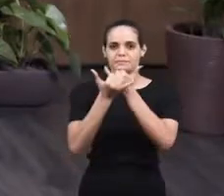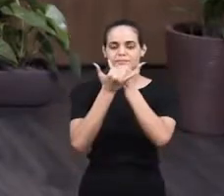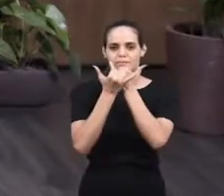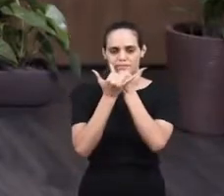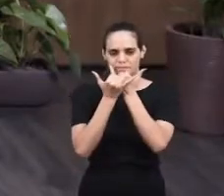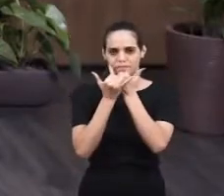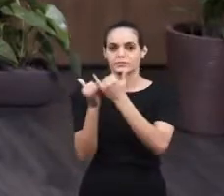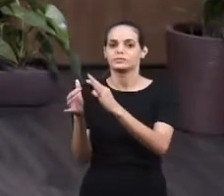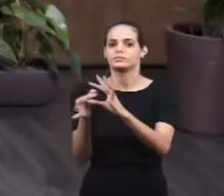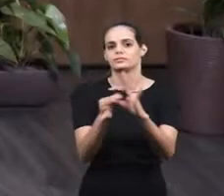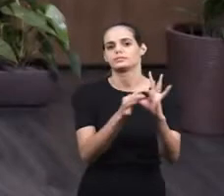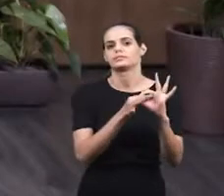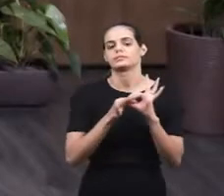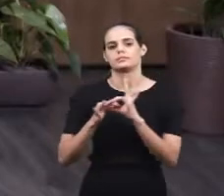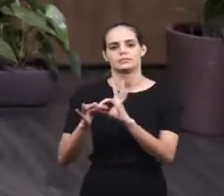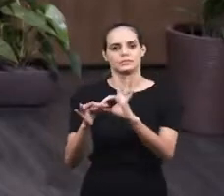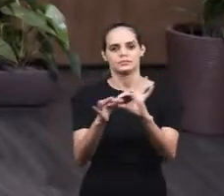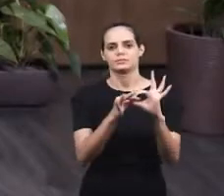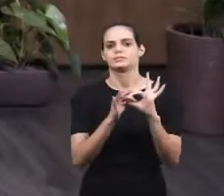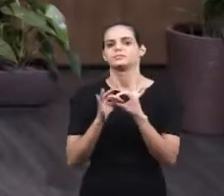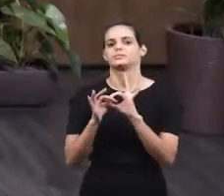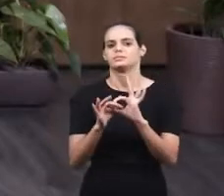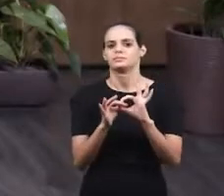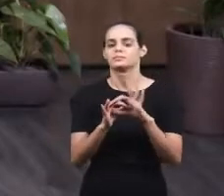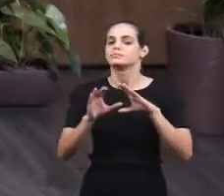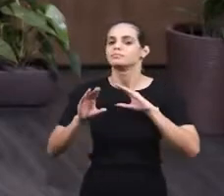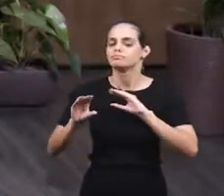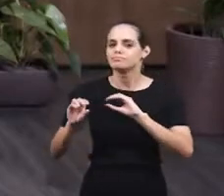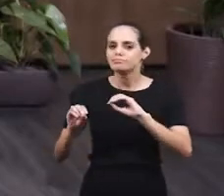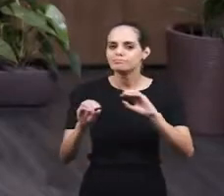is forgiveness and fellowship and